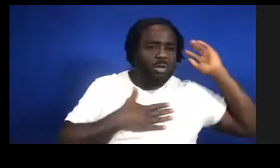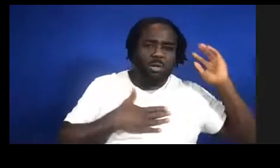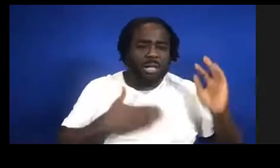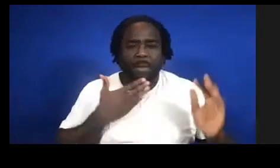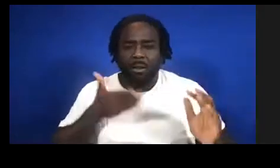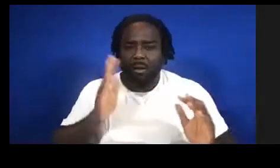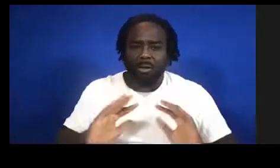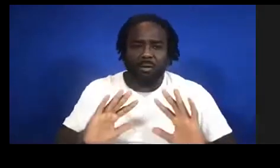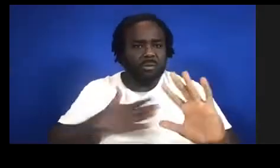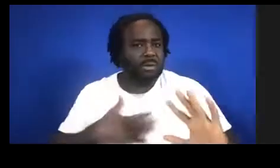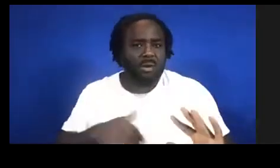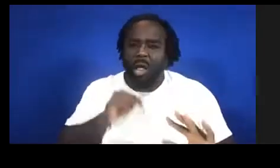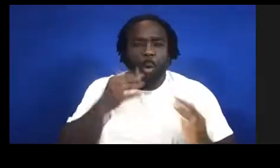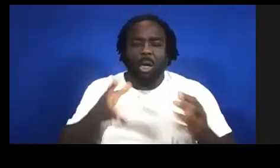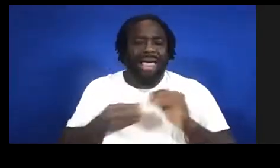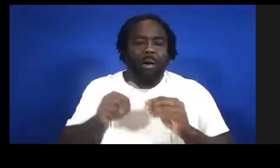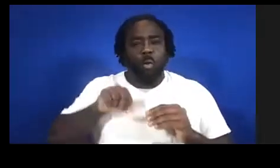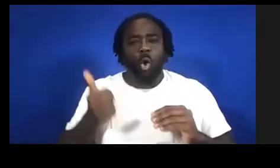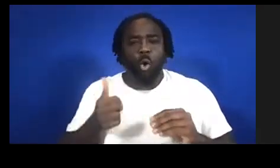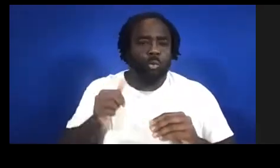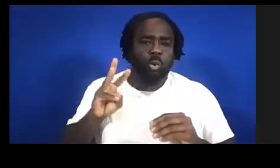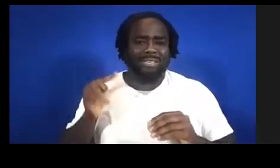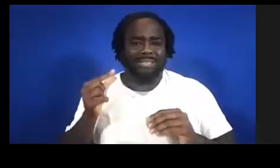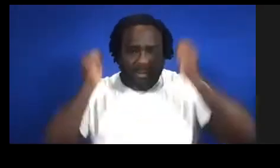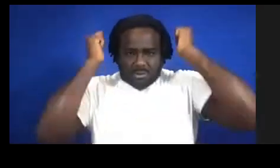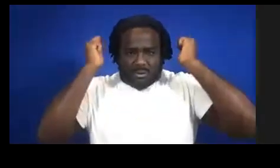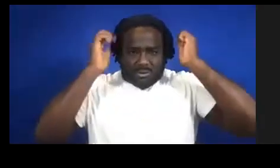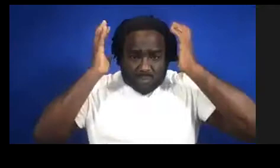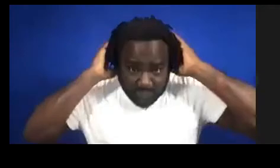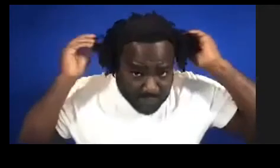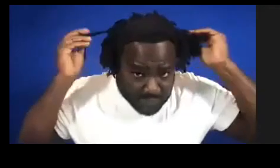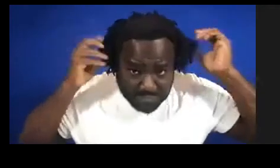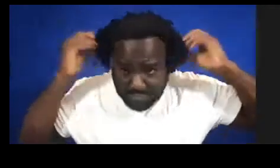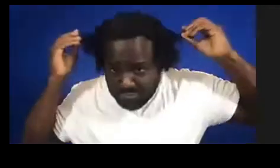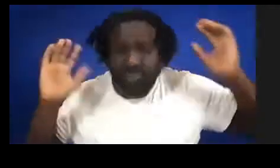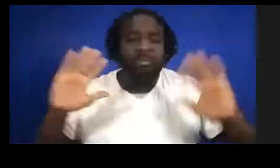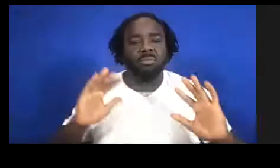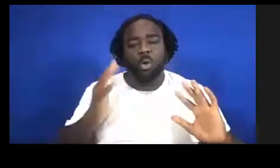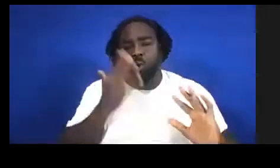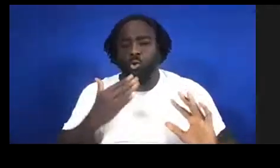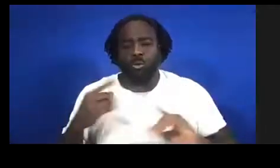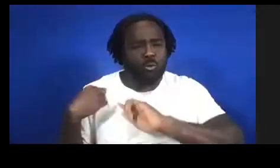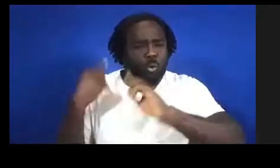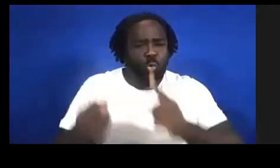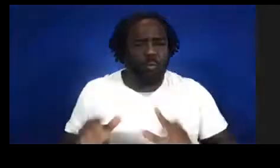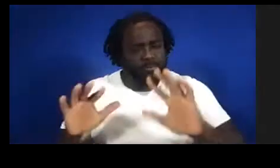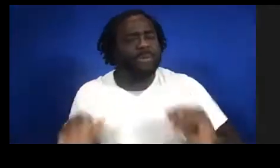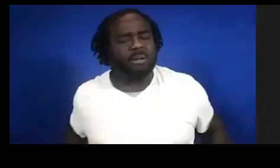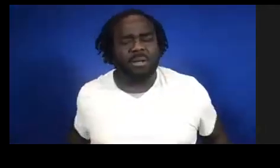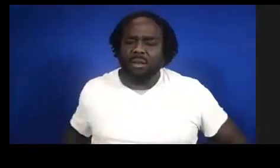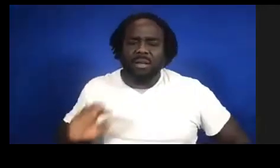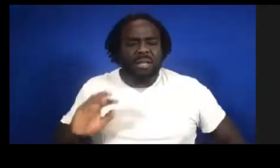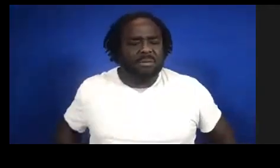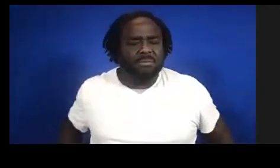losing some of my hair. It's been stressful. I'm like, thank God I don't need to, be trying to rock a wig doing my work.